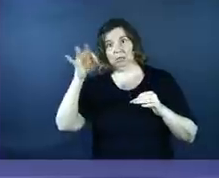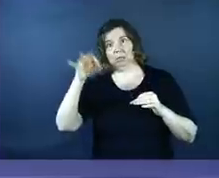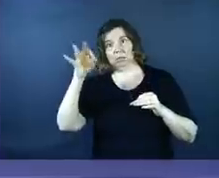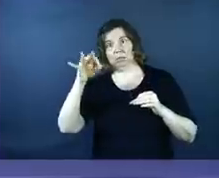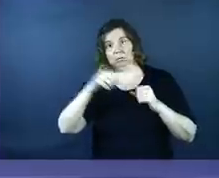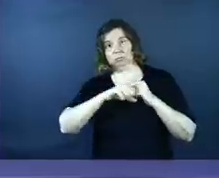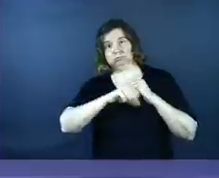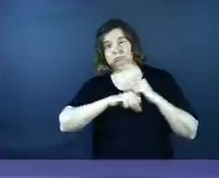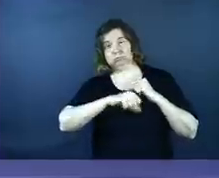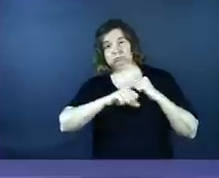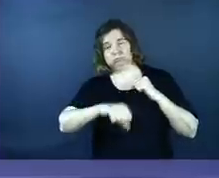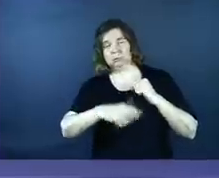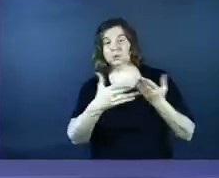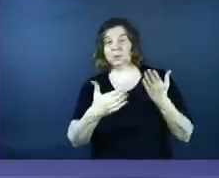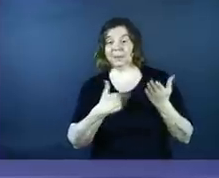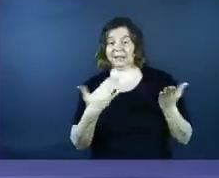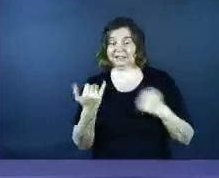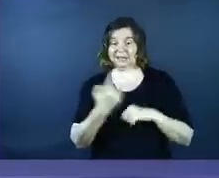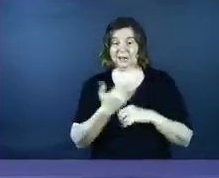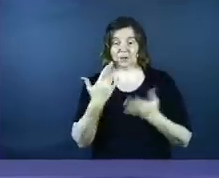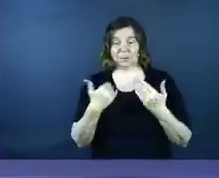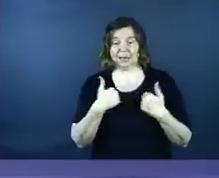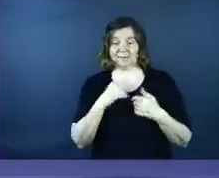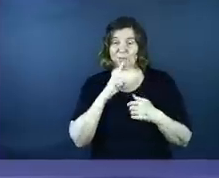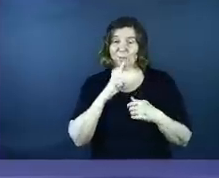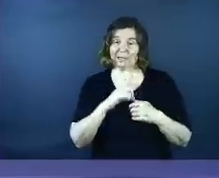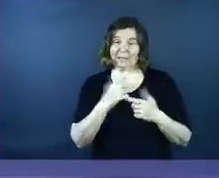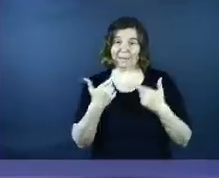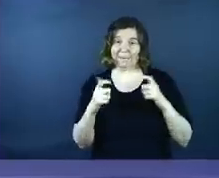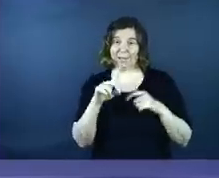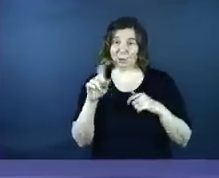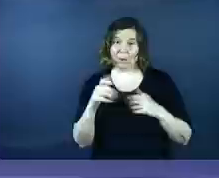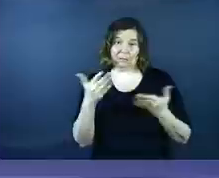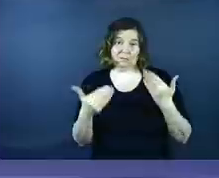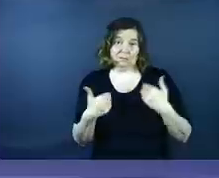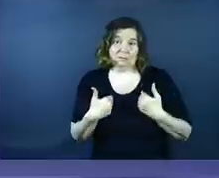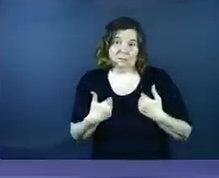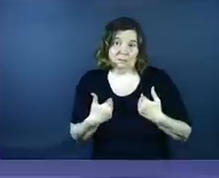that stuff. And so you might be here today and you might have some really big questions.